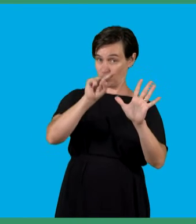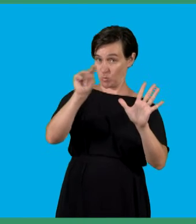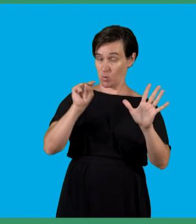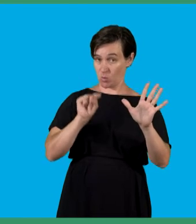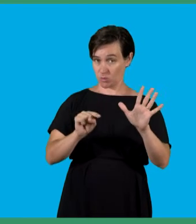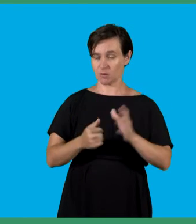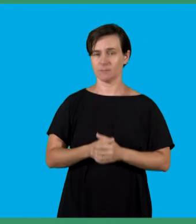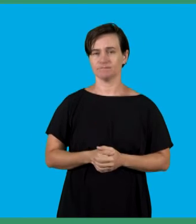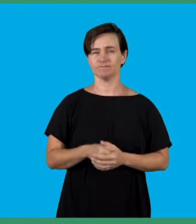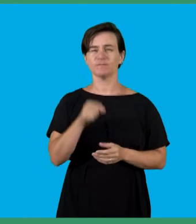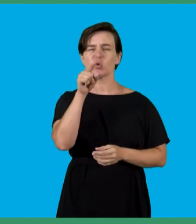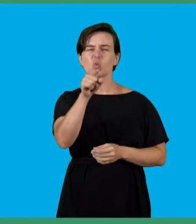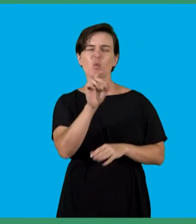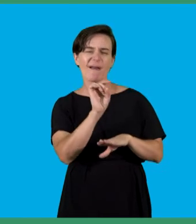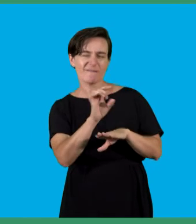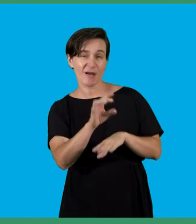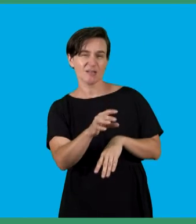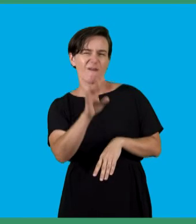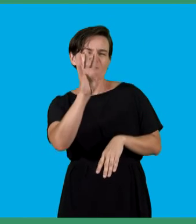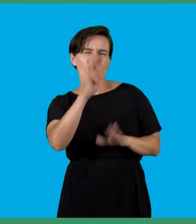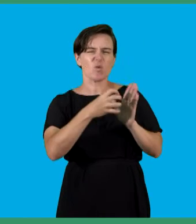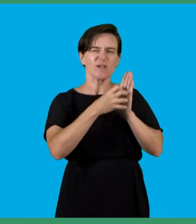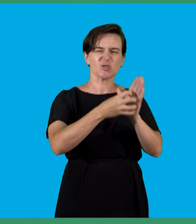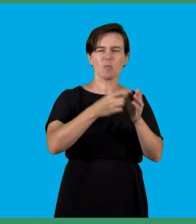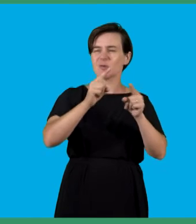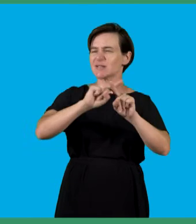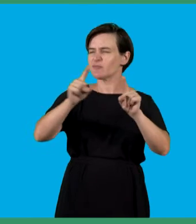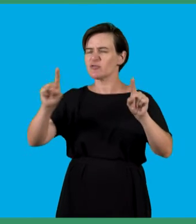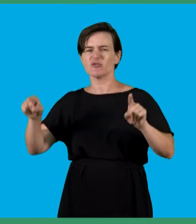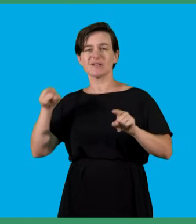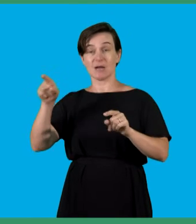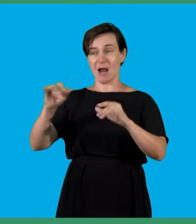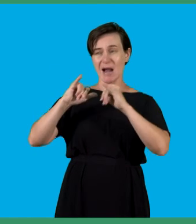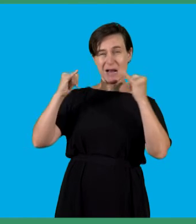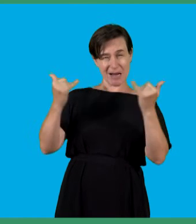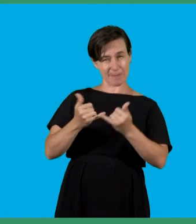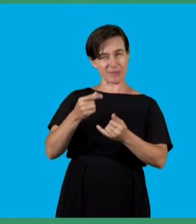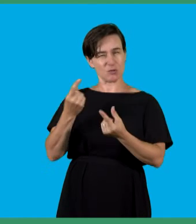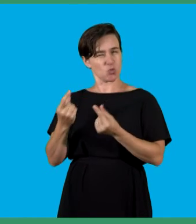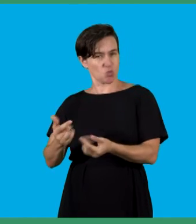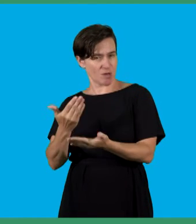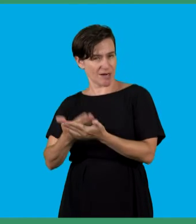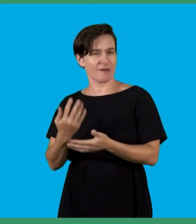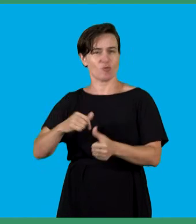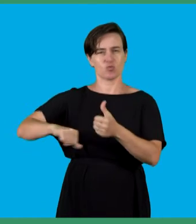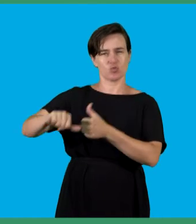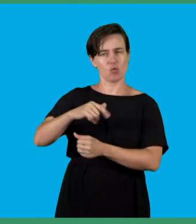question. Suggest 4 examples of other corporate social responsibility